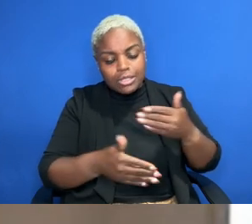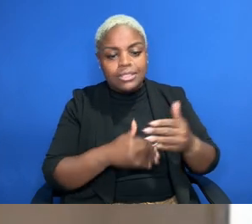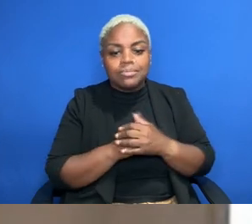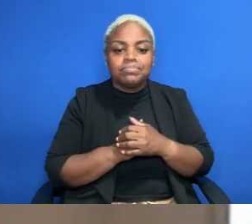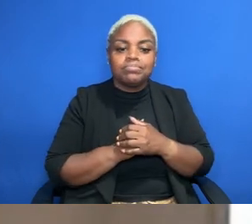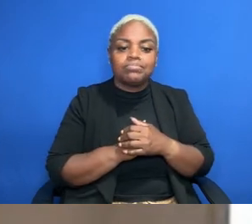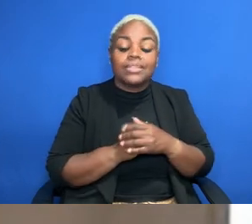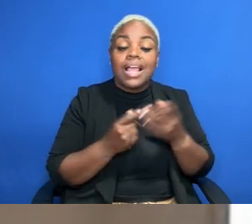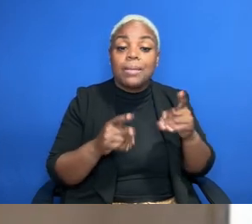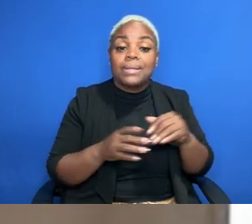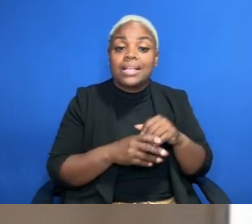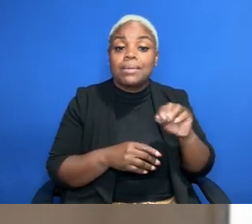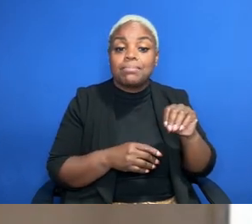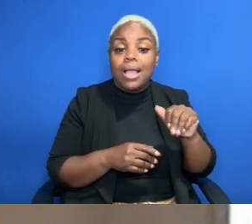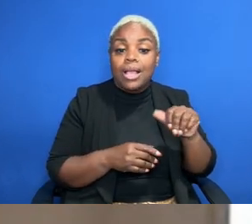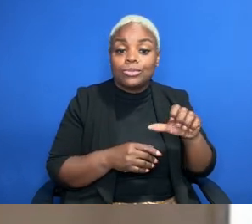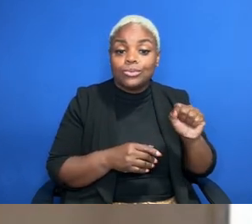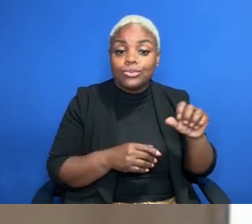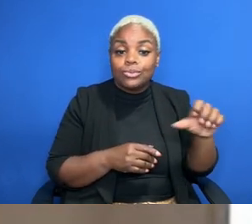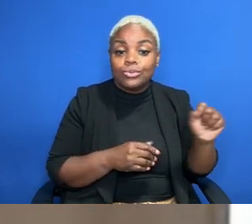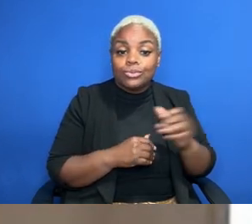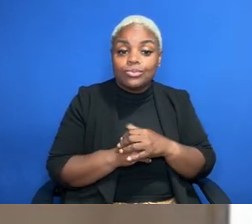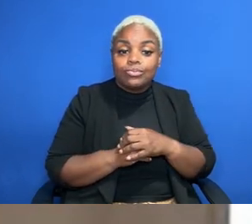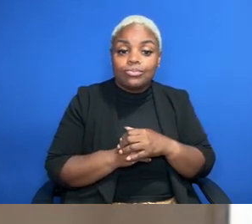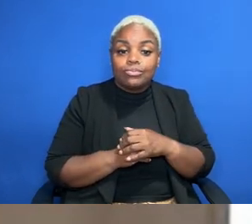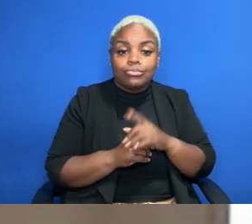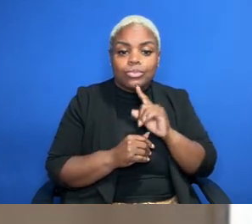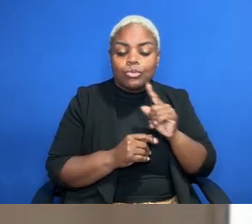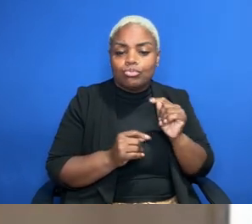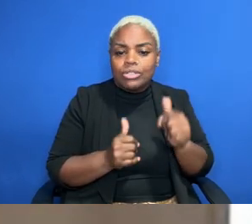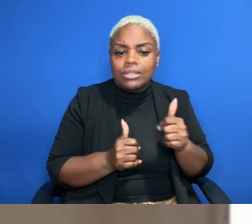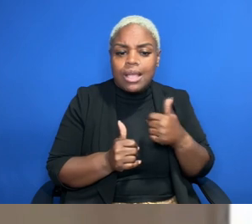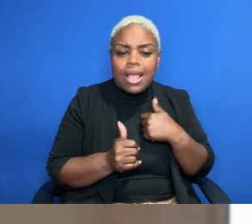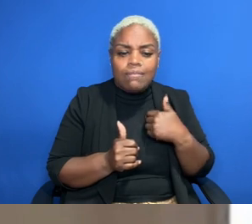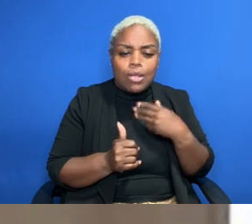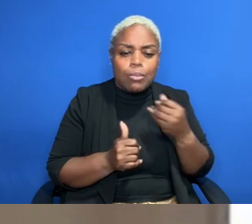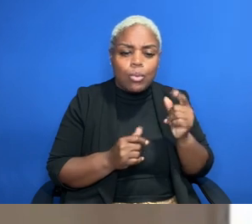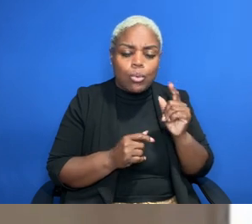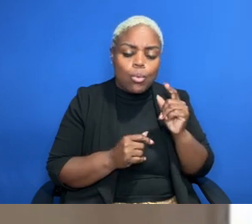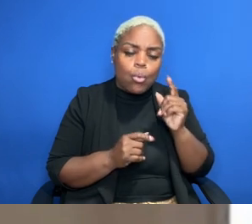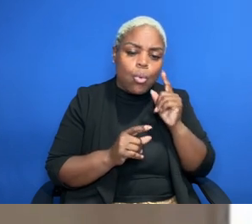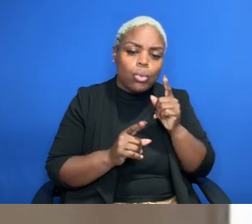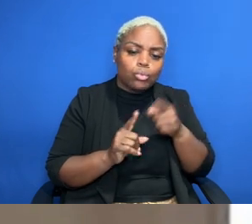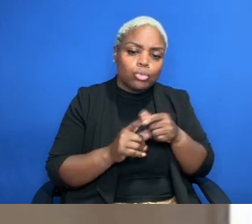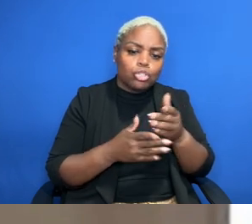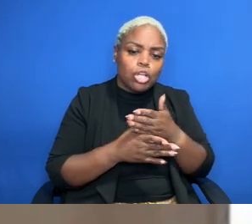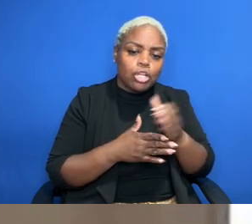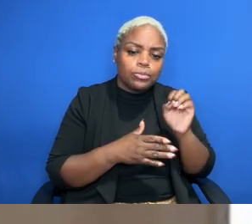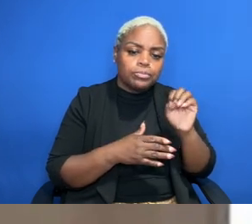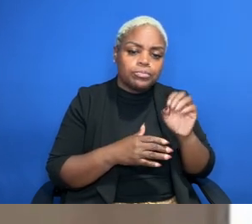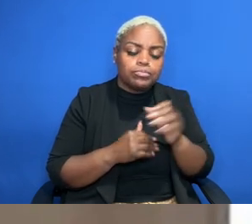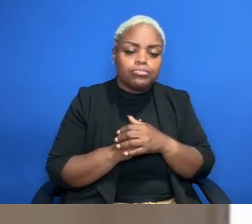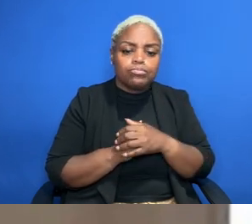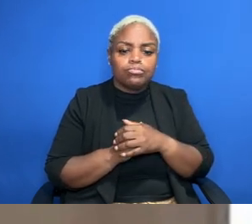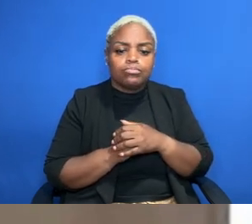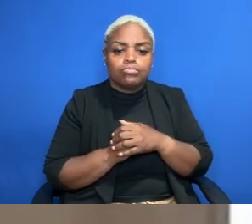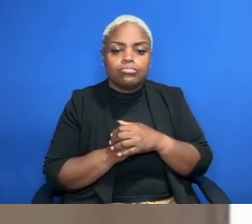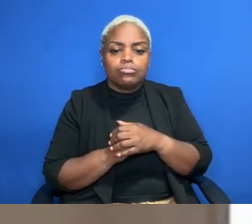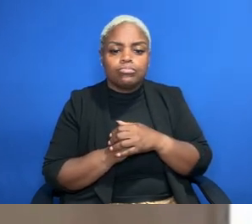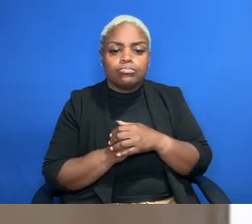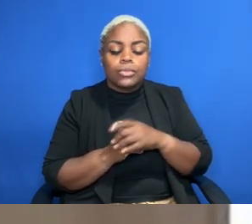really show the progress in Massachusetts on what's happening. So just very quickly, I have a couple of